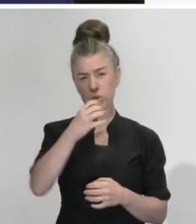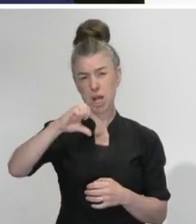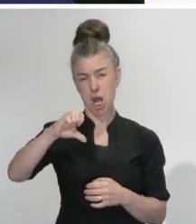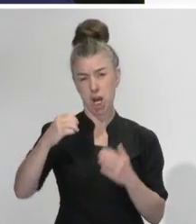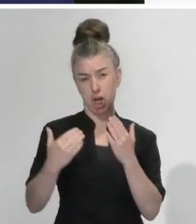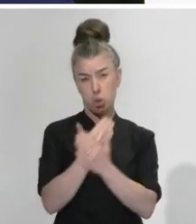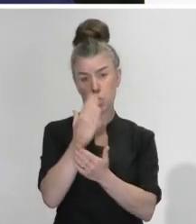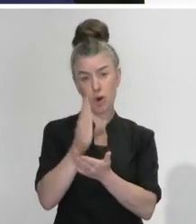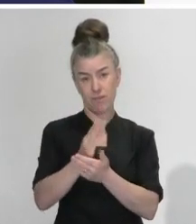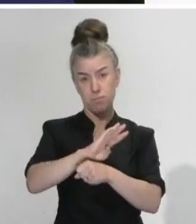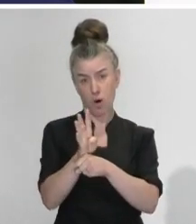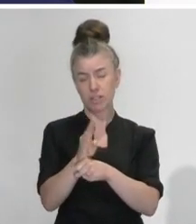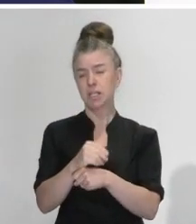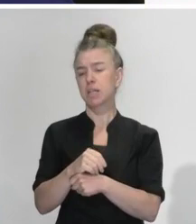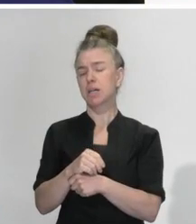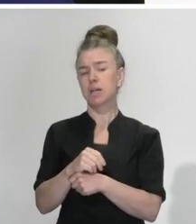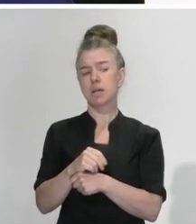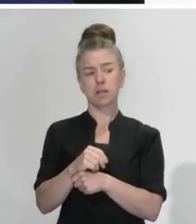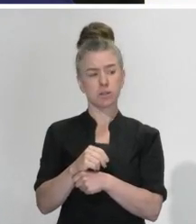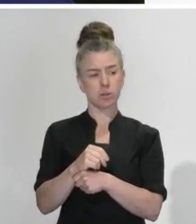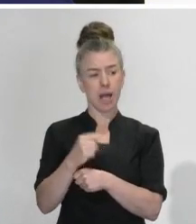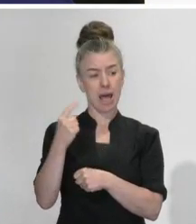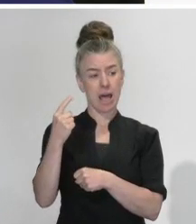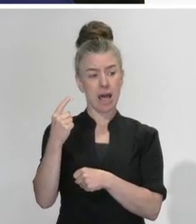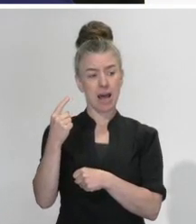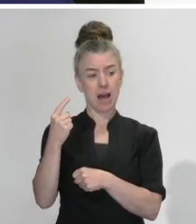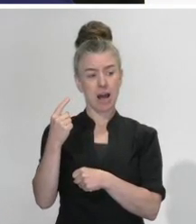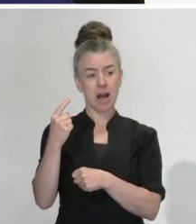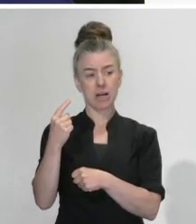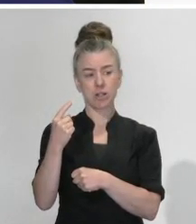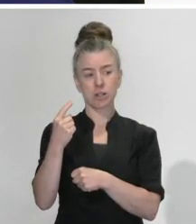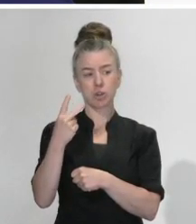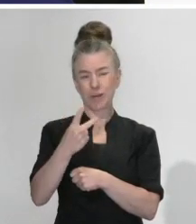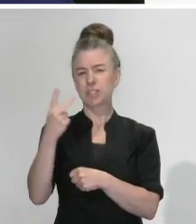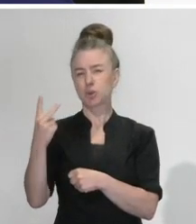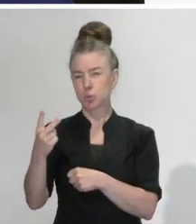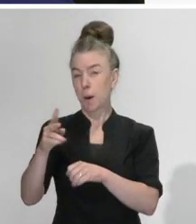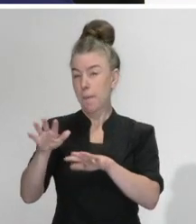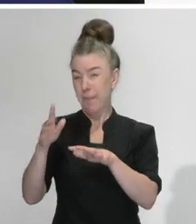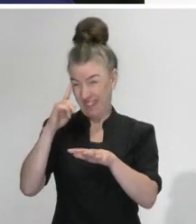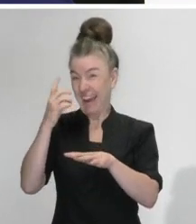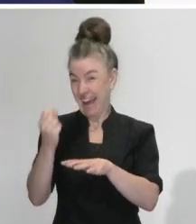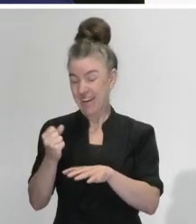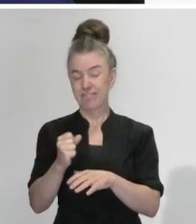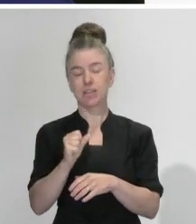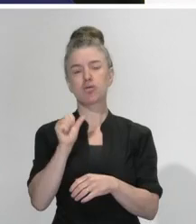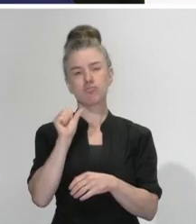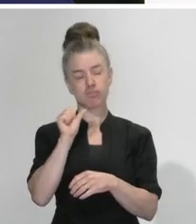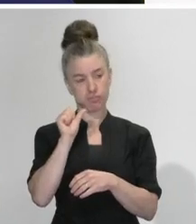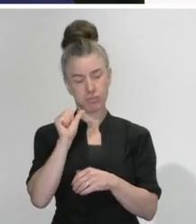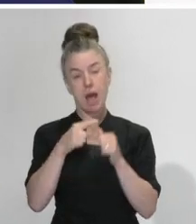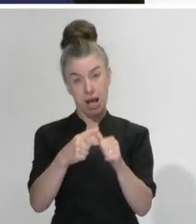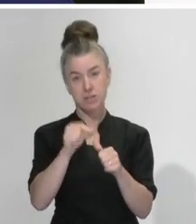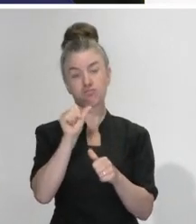probable cases? 49 new confirmed and 22 new probable. 22. Yes, correct. So a total of 71